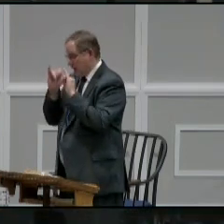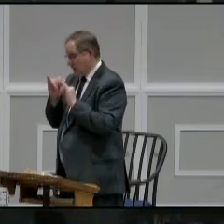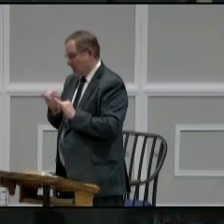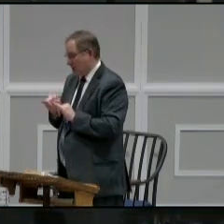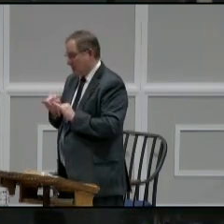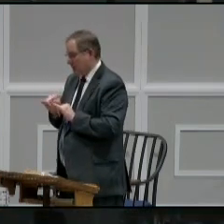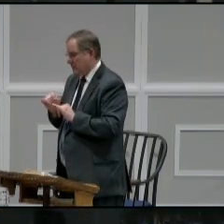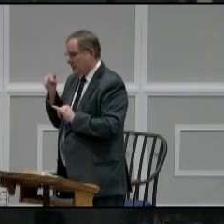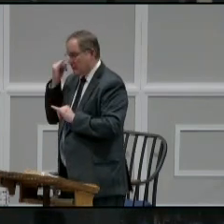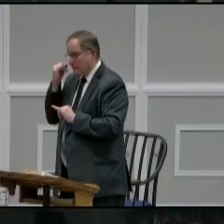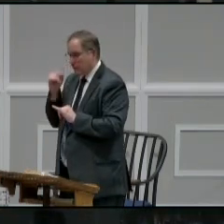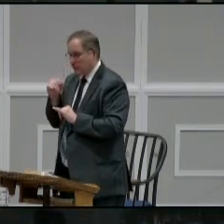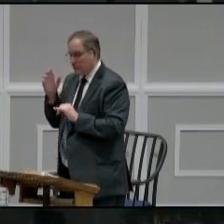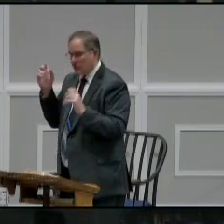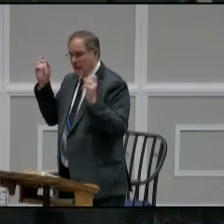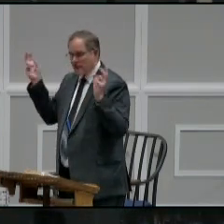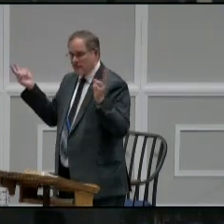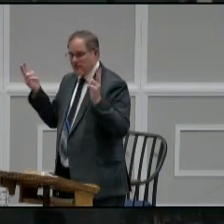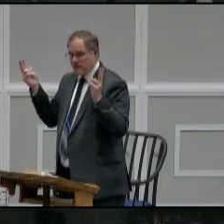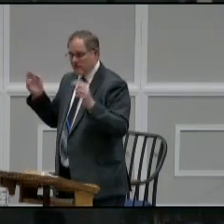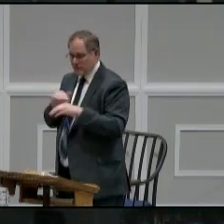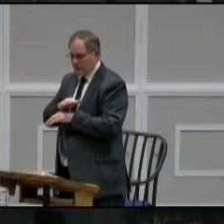If we are to conquer idolatry,